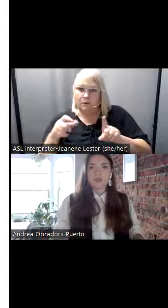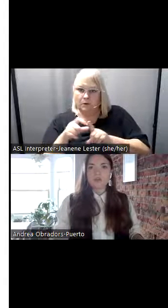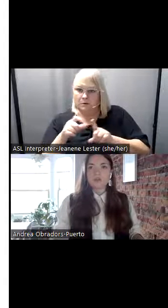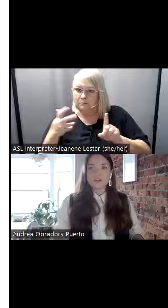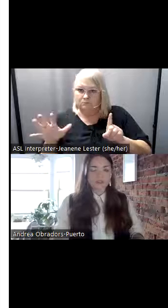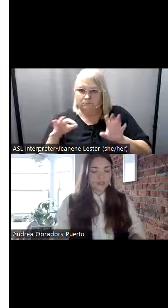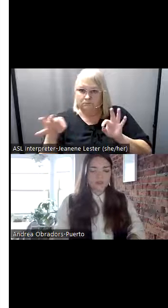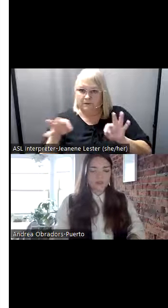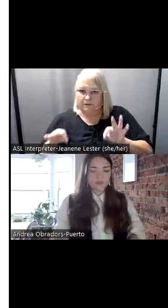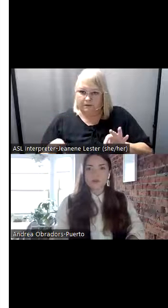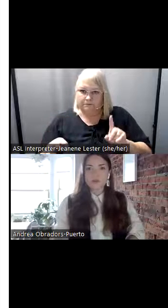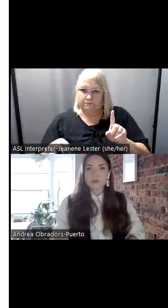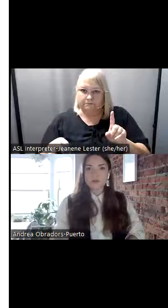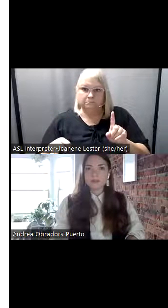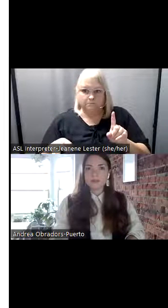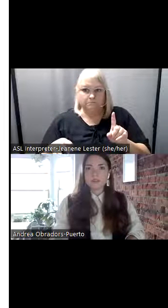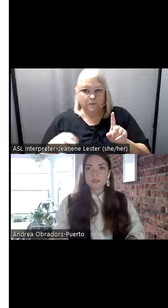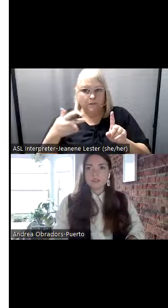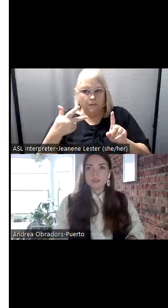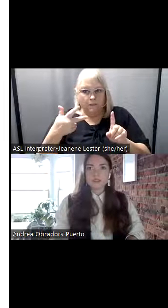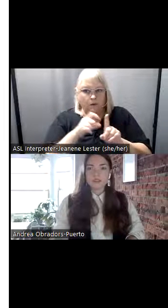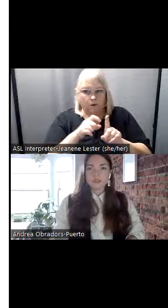I'm going to give you a little time to it.